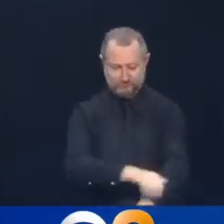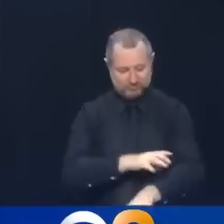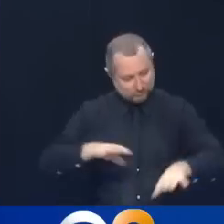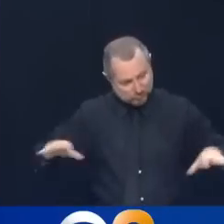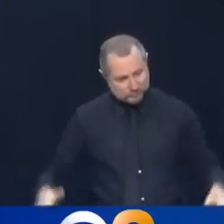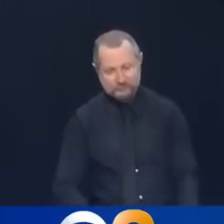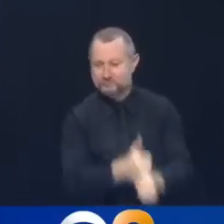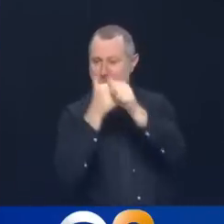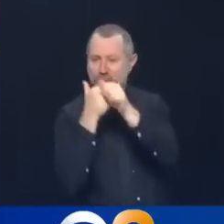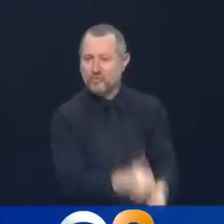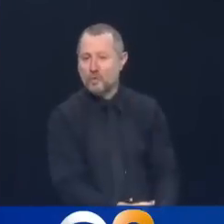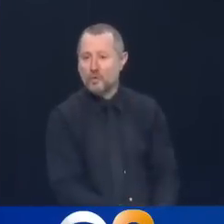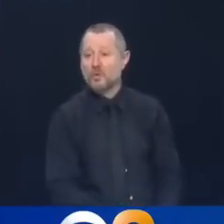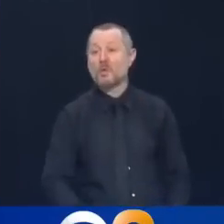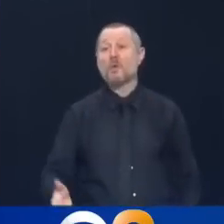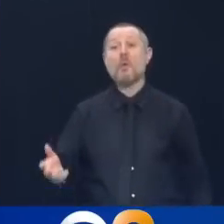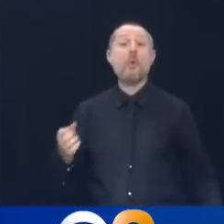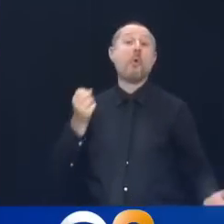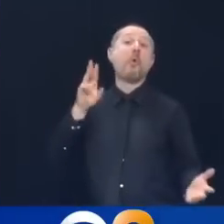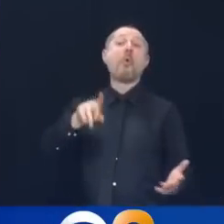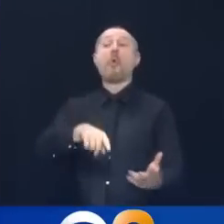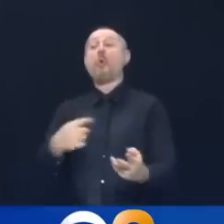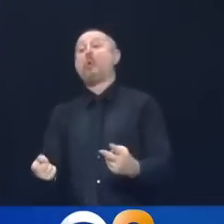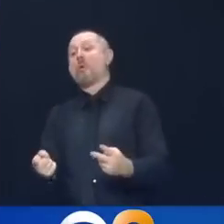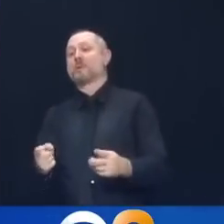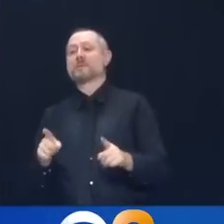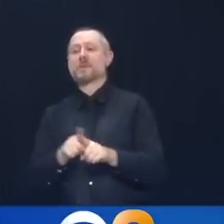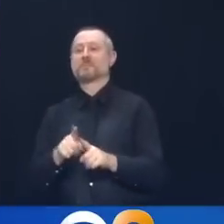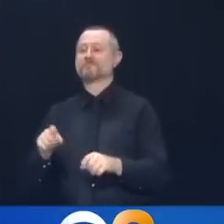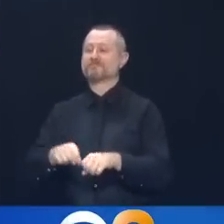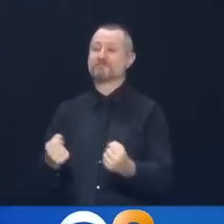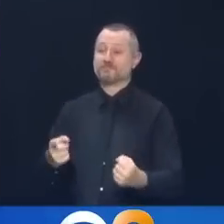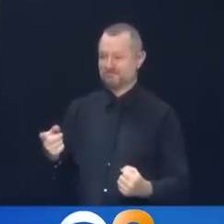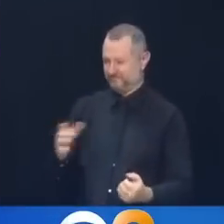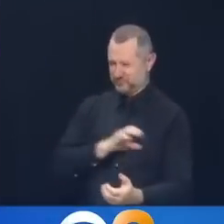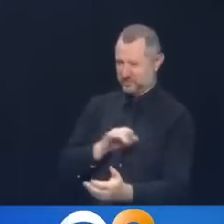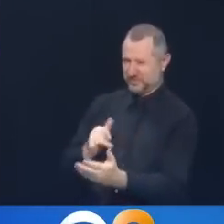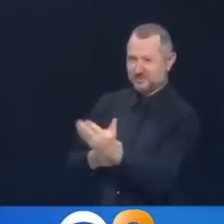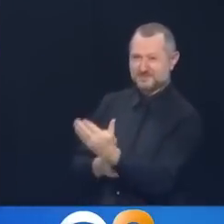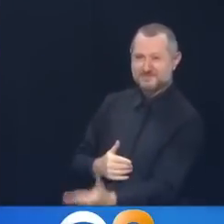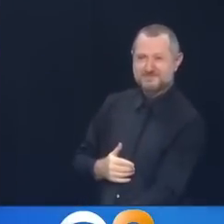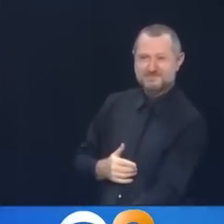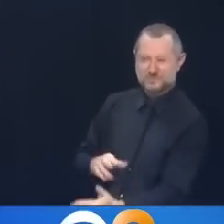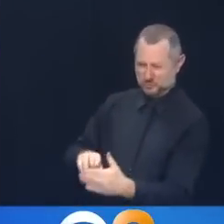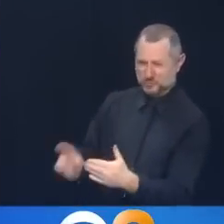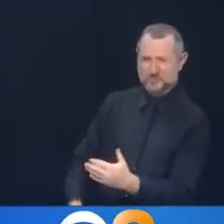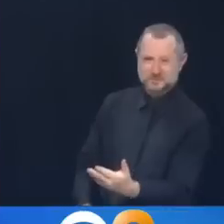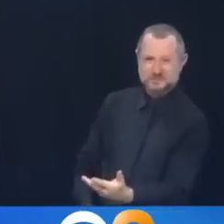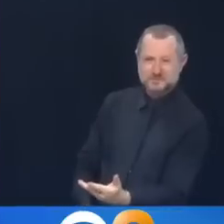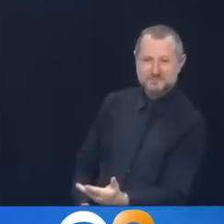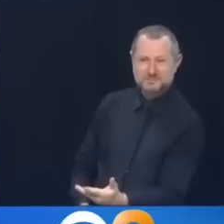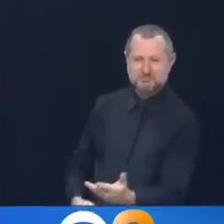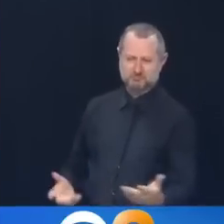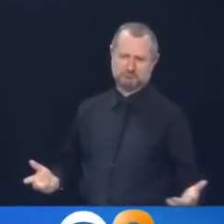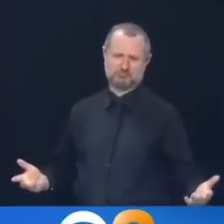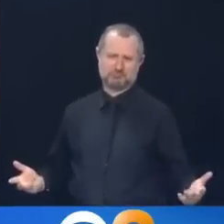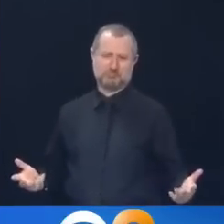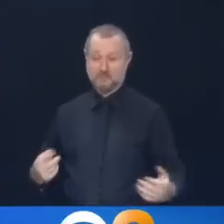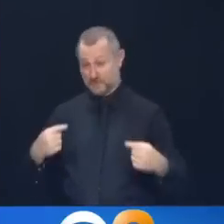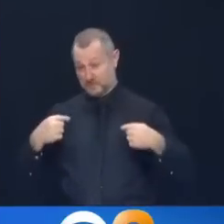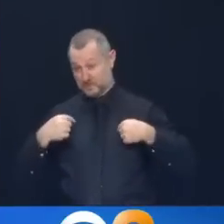call yourself a law enforcement officer. Say, I enforce the laws that I